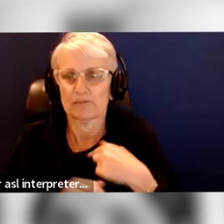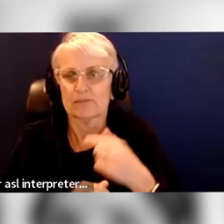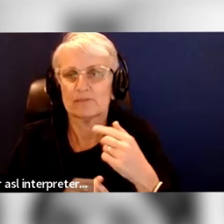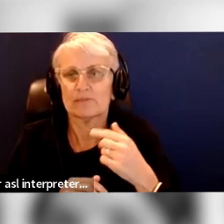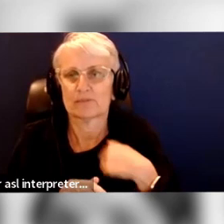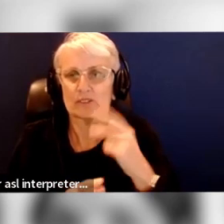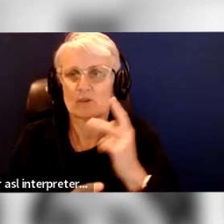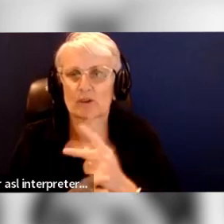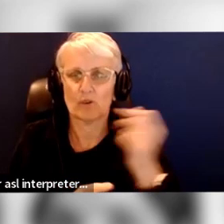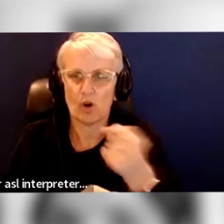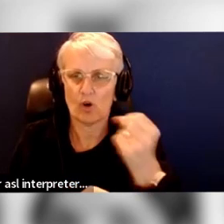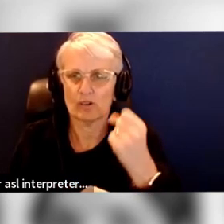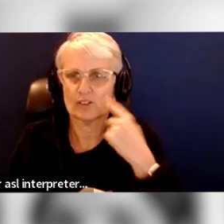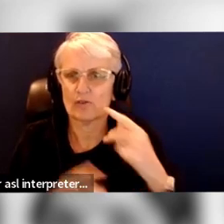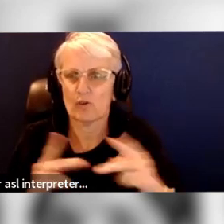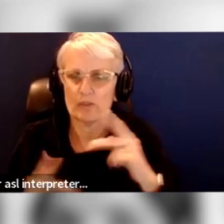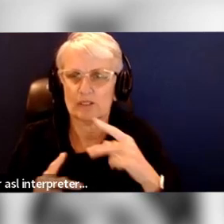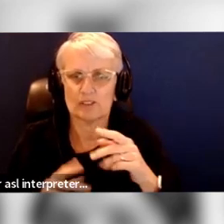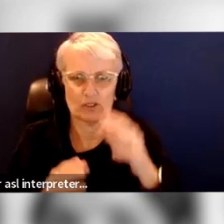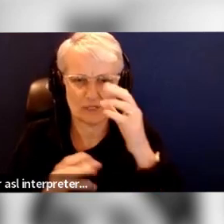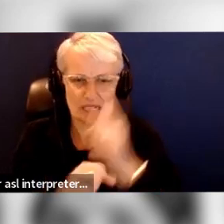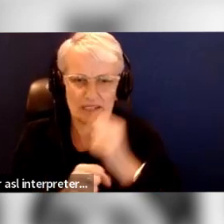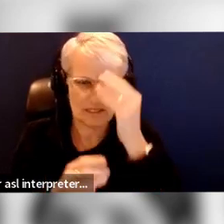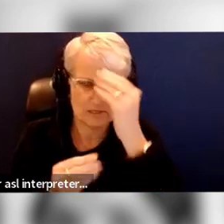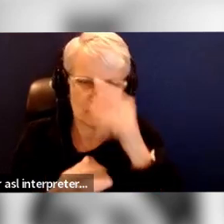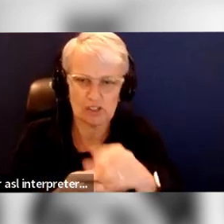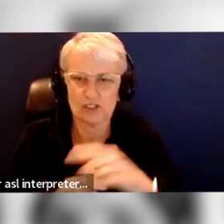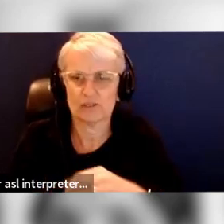the call on for a couple minutes just for people to collect that information from the chat.